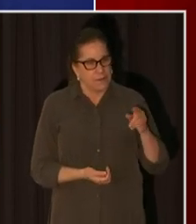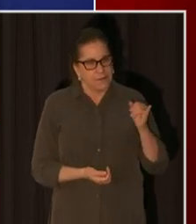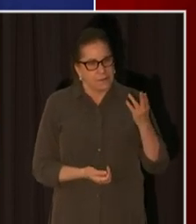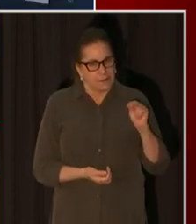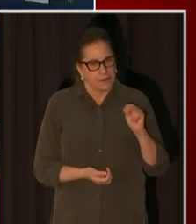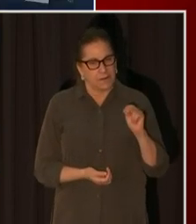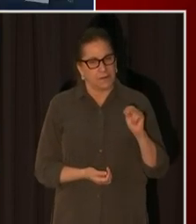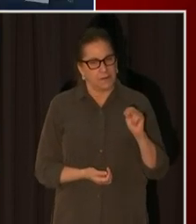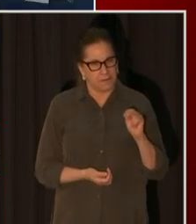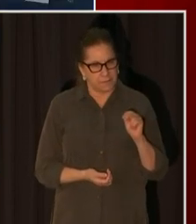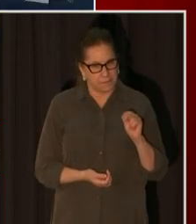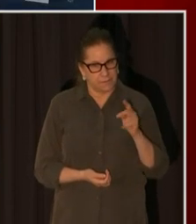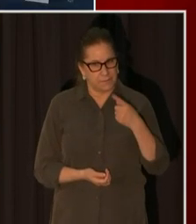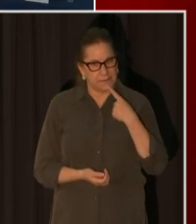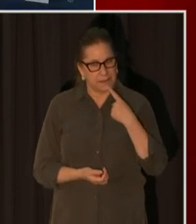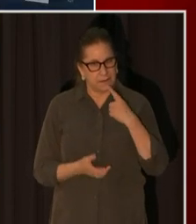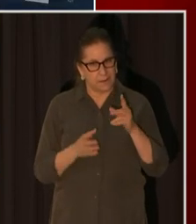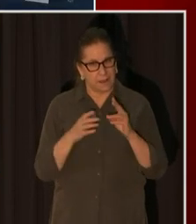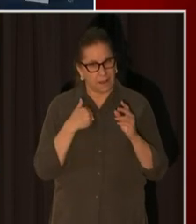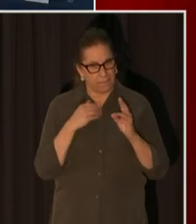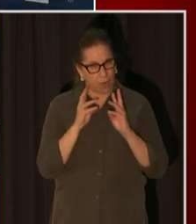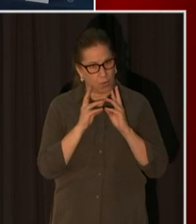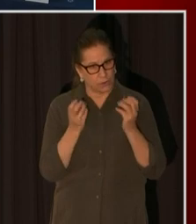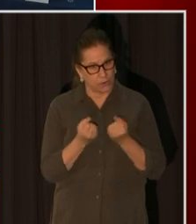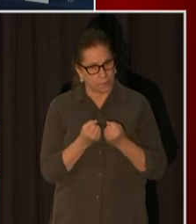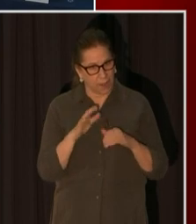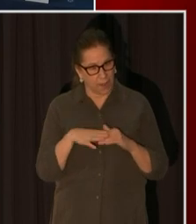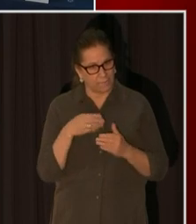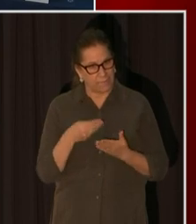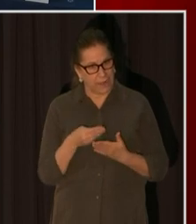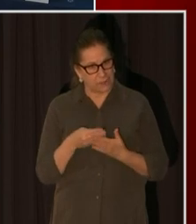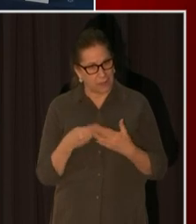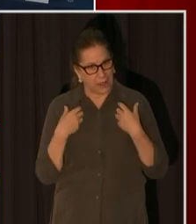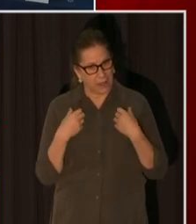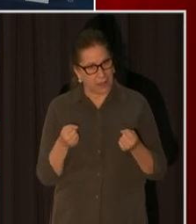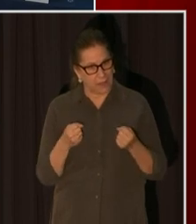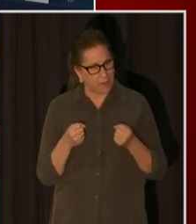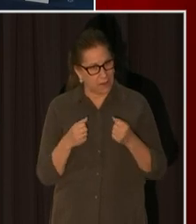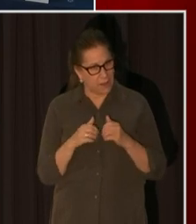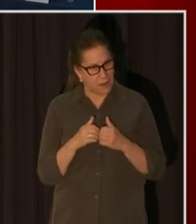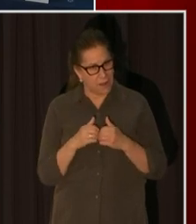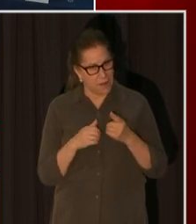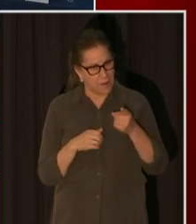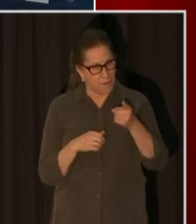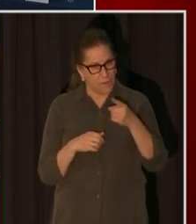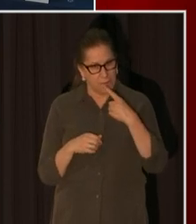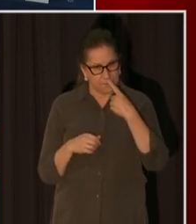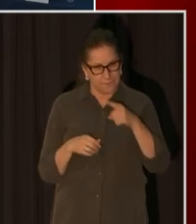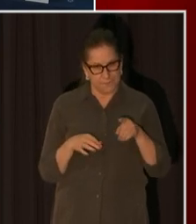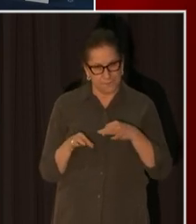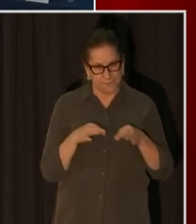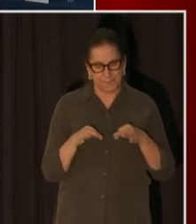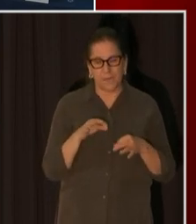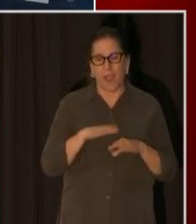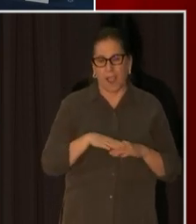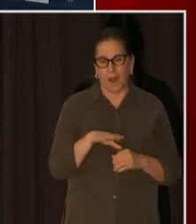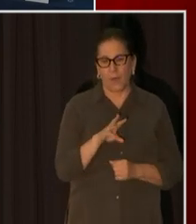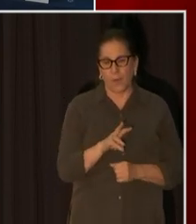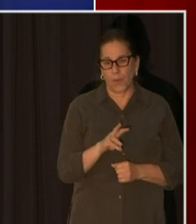sign on and learn about, their taxes and budgeting and investing and saving, so that